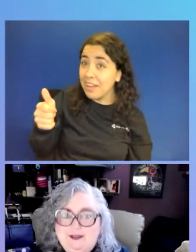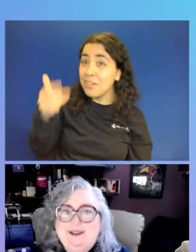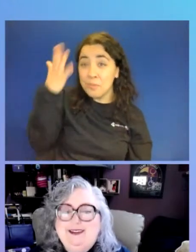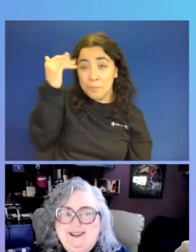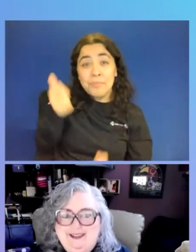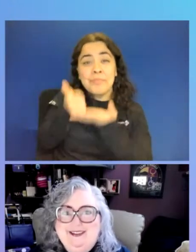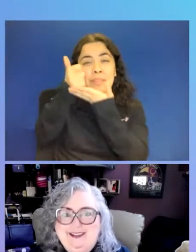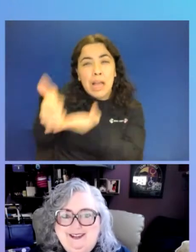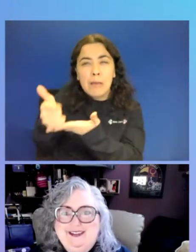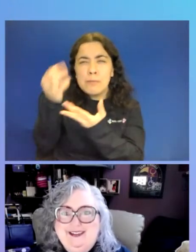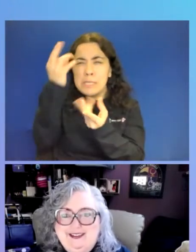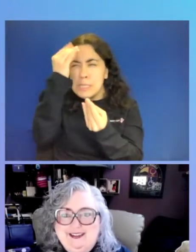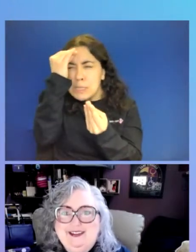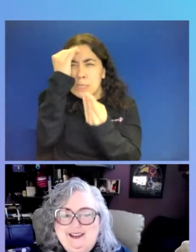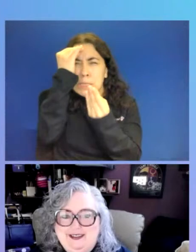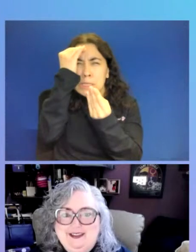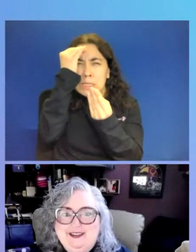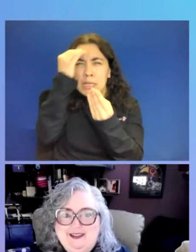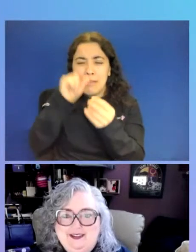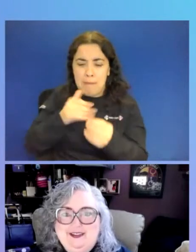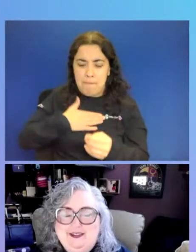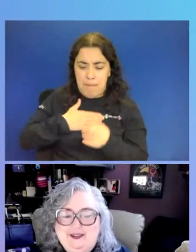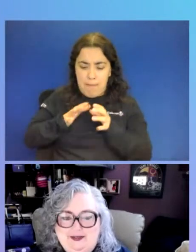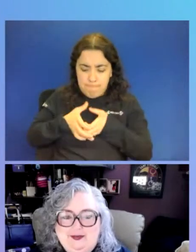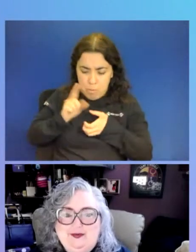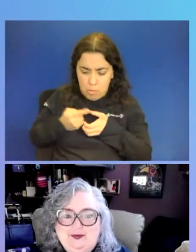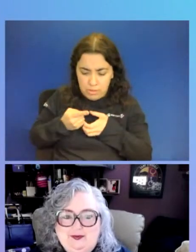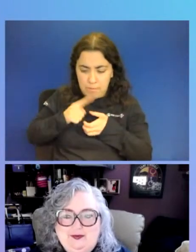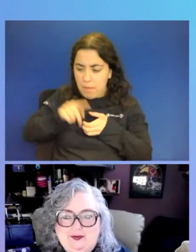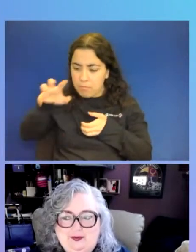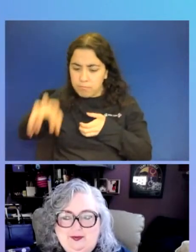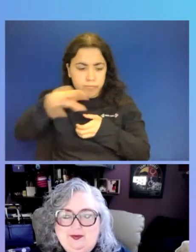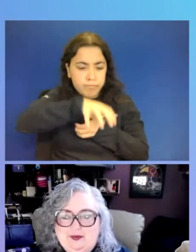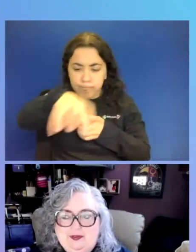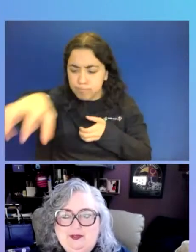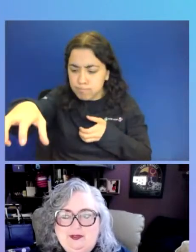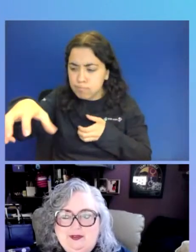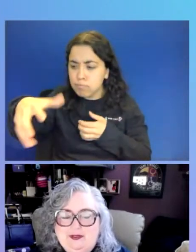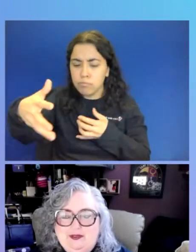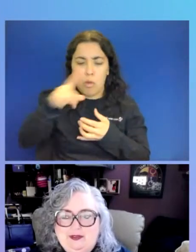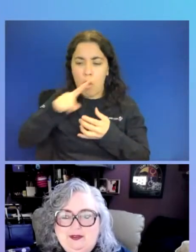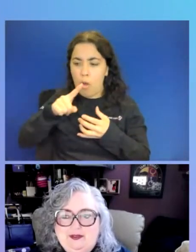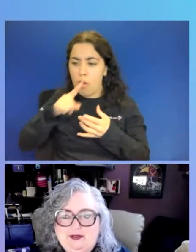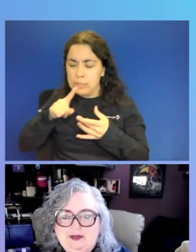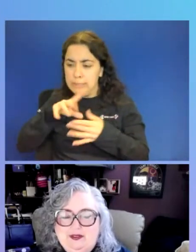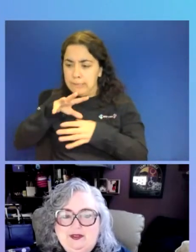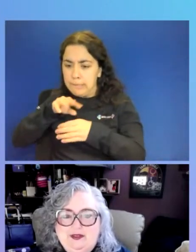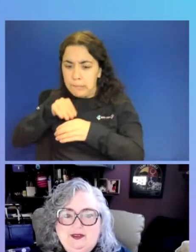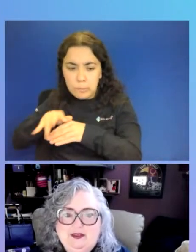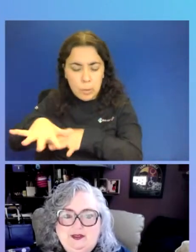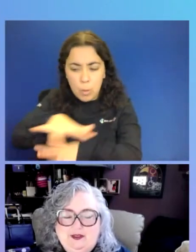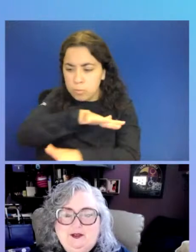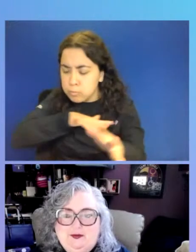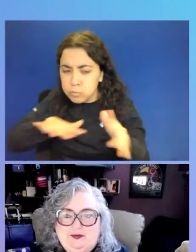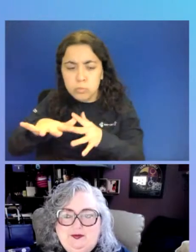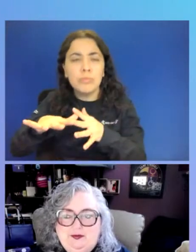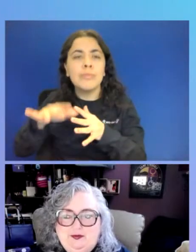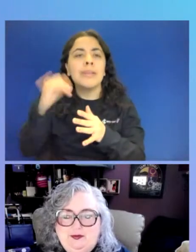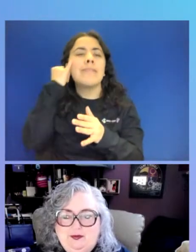helps them think in a cross-disciplinary way. So if you're designing, let's say, transportation systems, it could